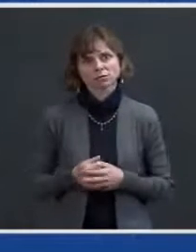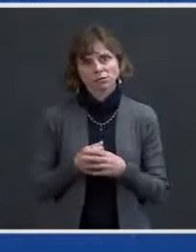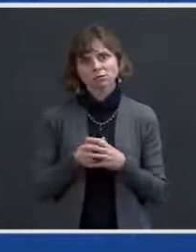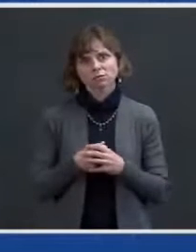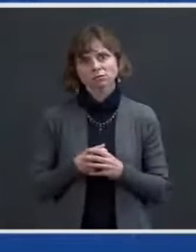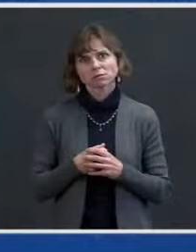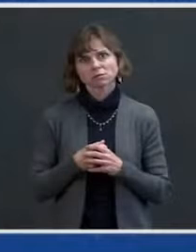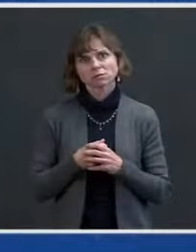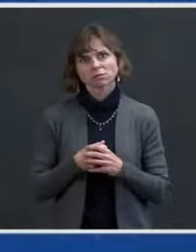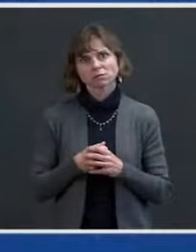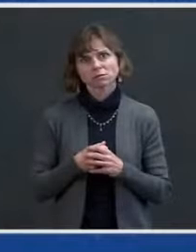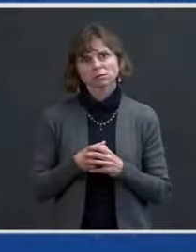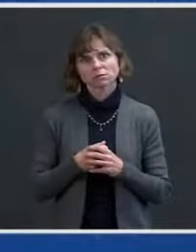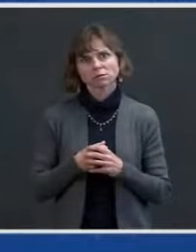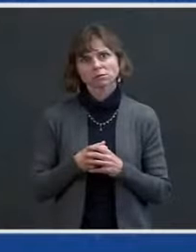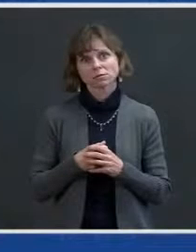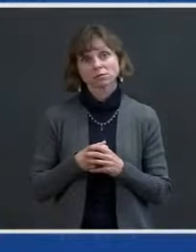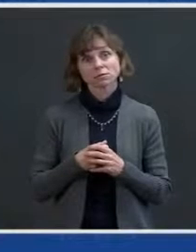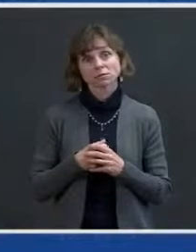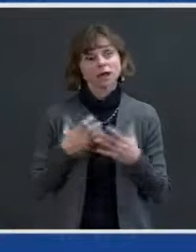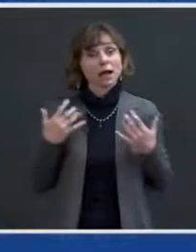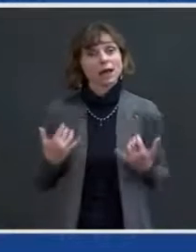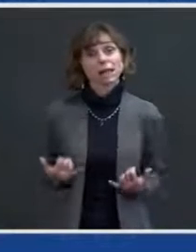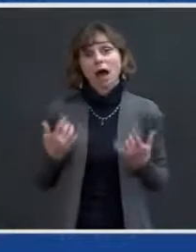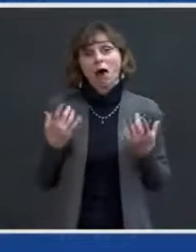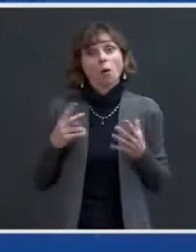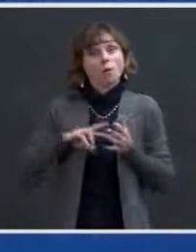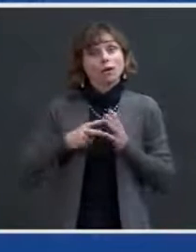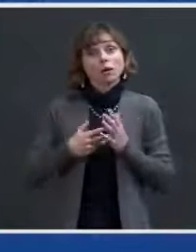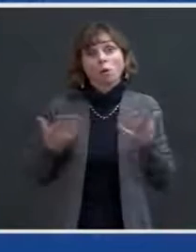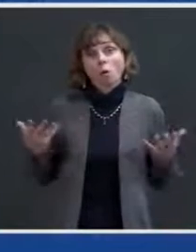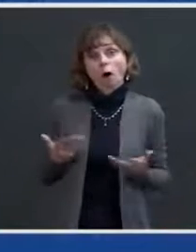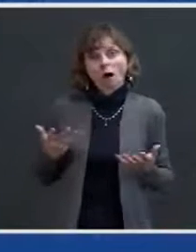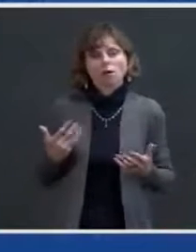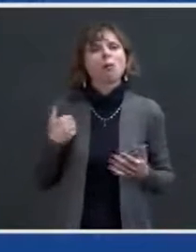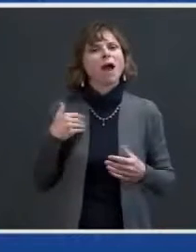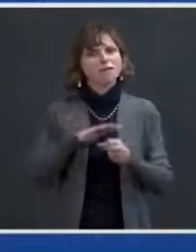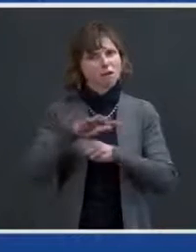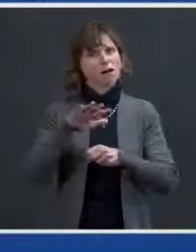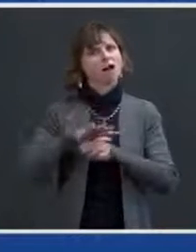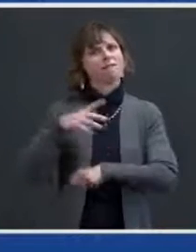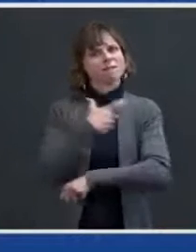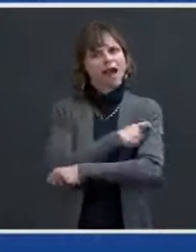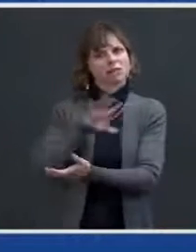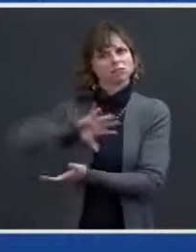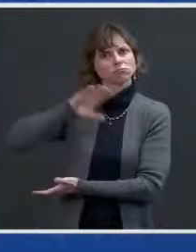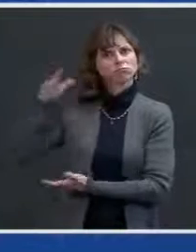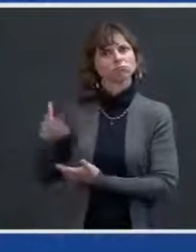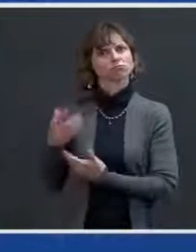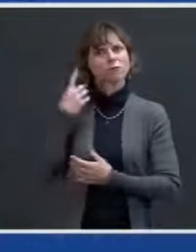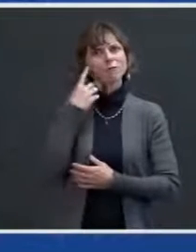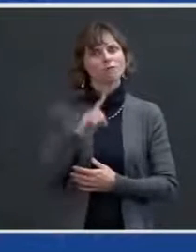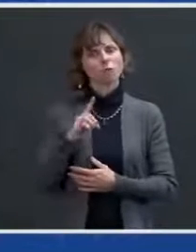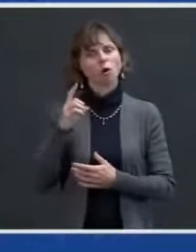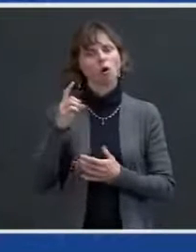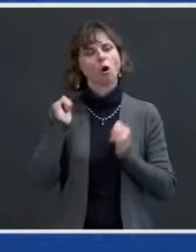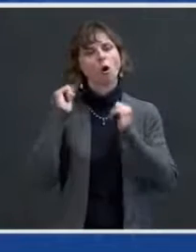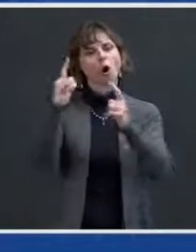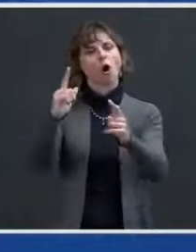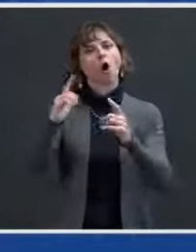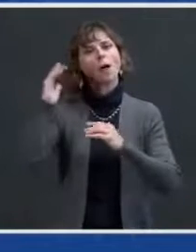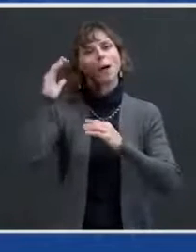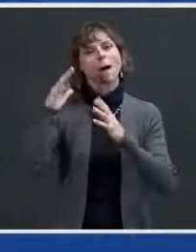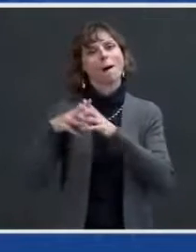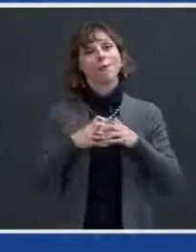The result is that we're now on track to have enough vaccine supply for every American adult by the end